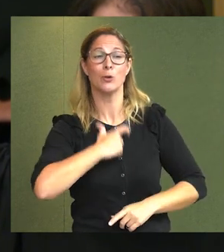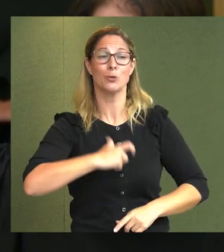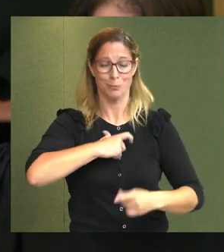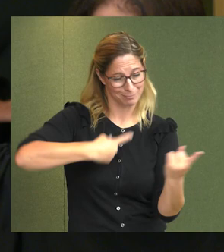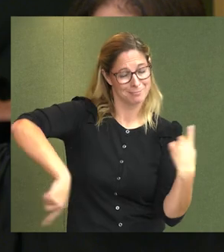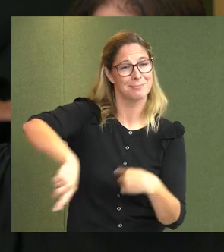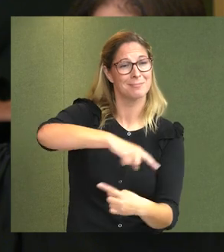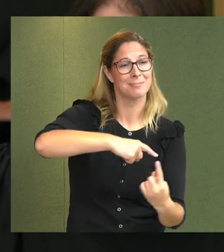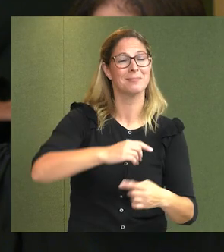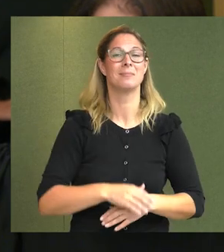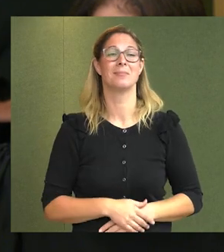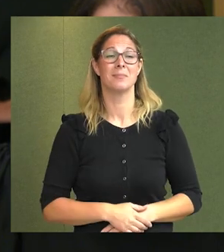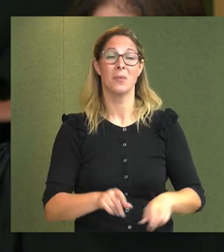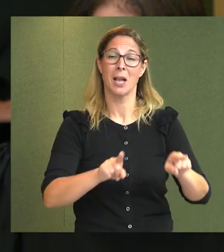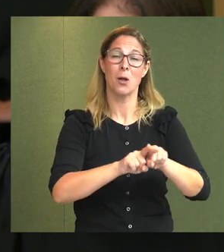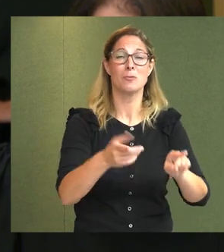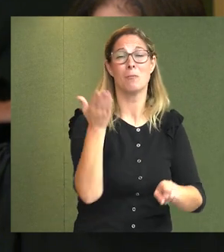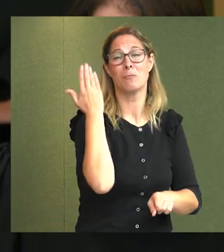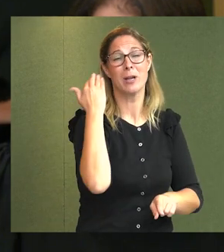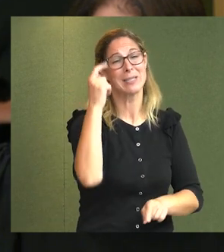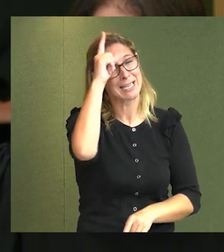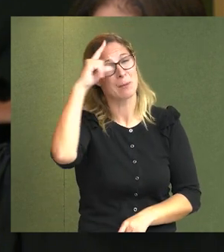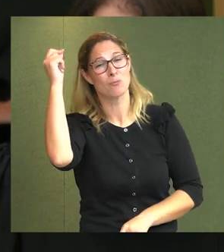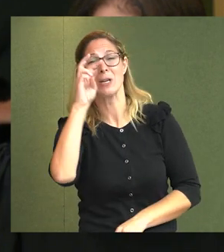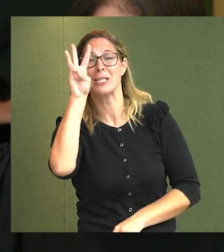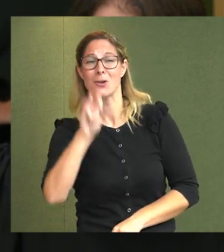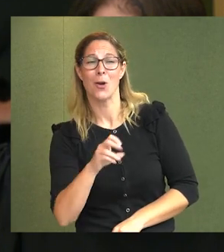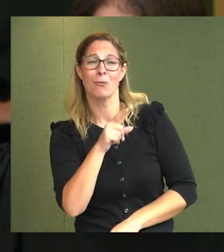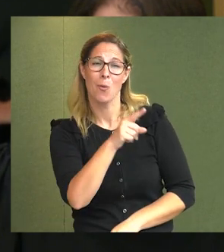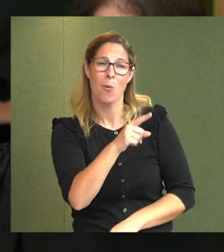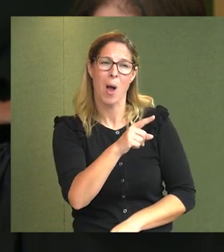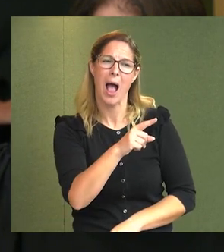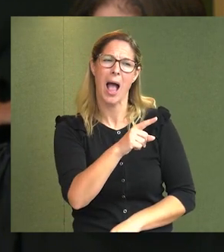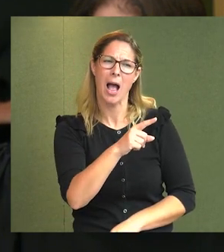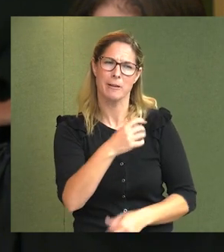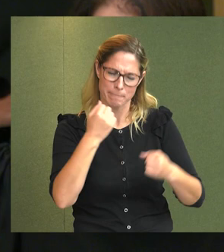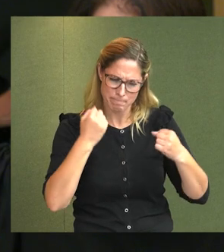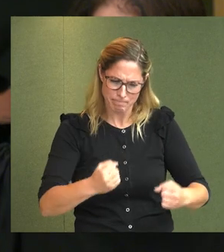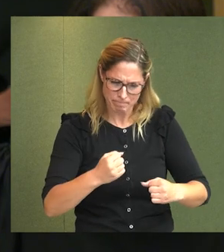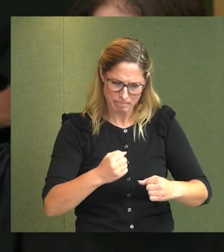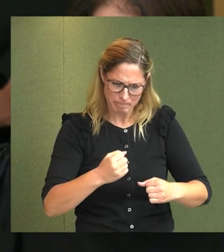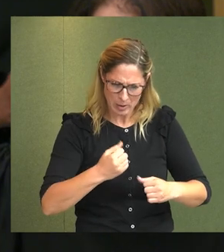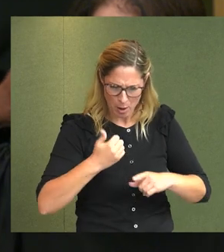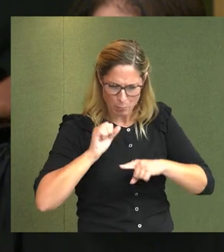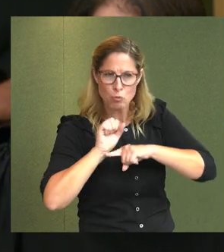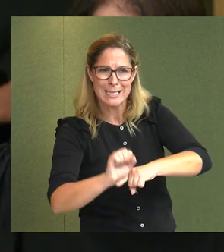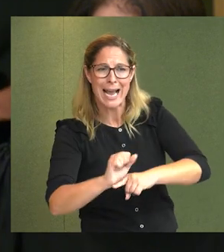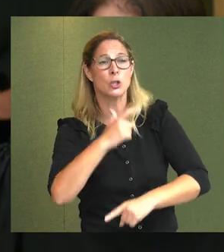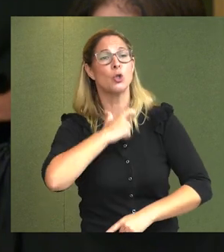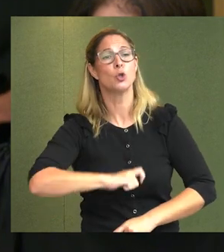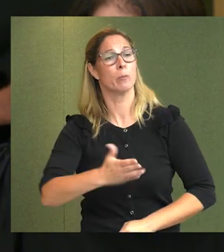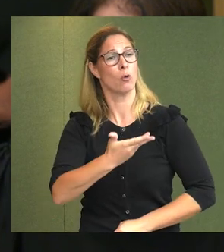as Prince of Wales, he spoke of his wish to defend liberal democracy, human rights, and open